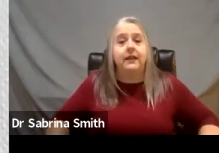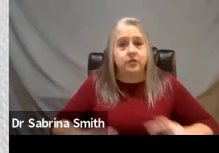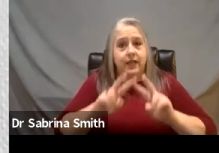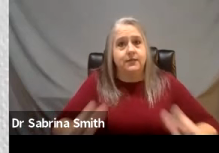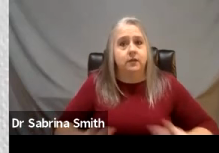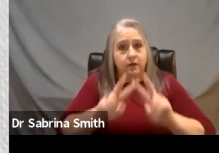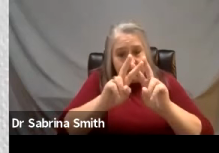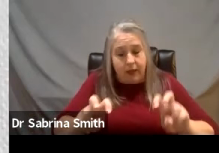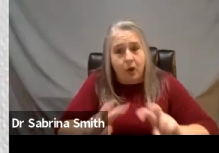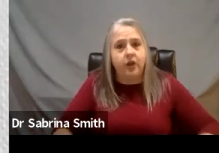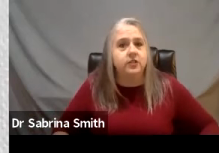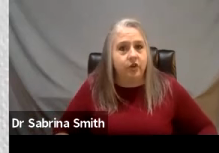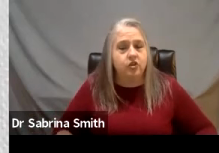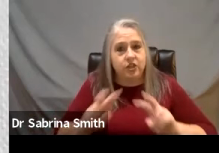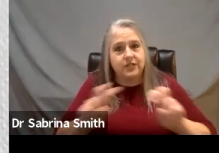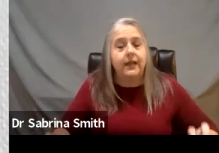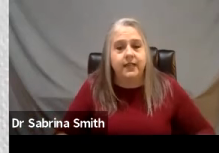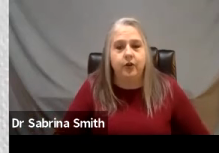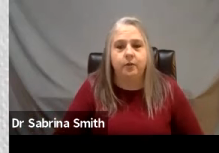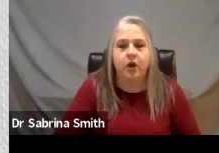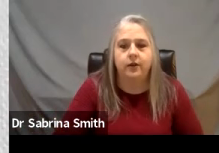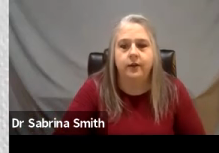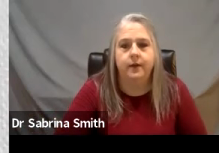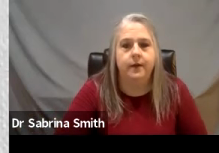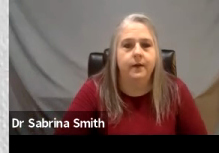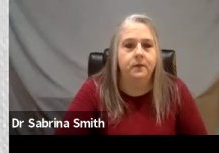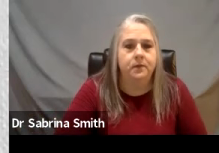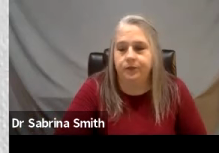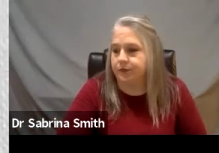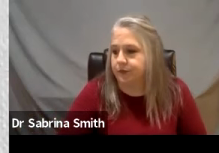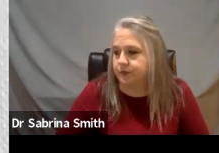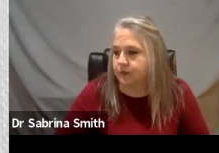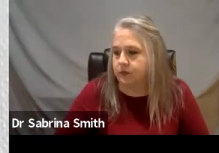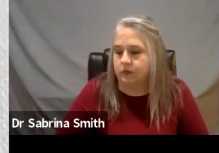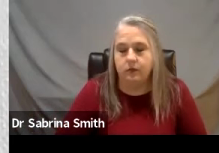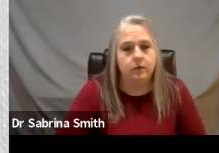take that test and take that product of yours and just kind of tear it apart.